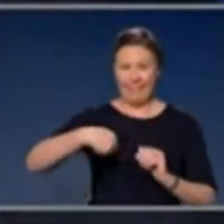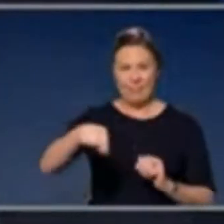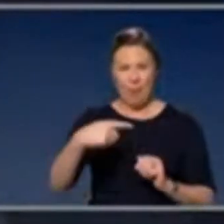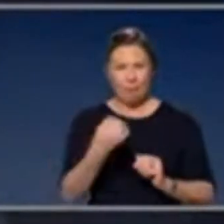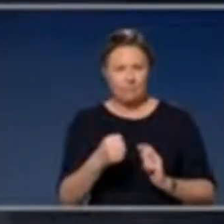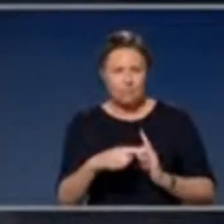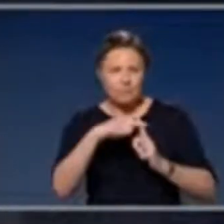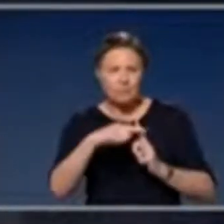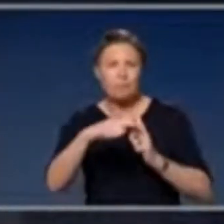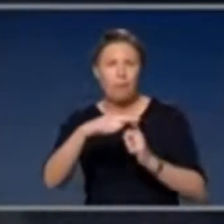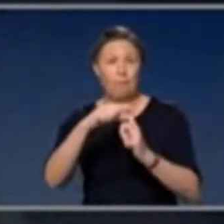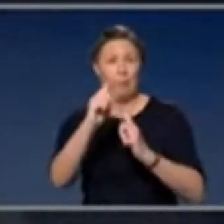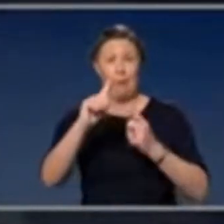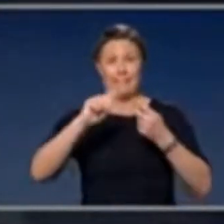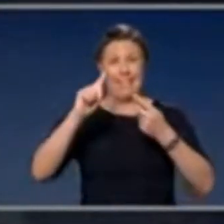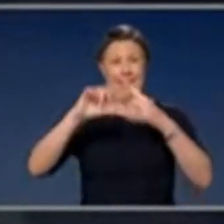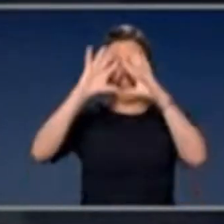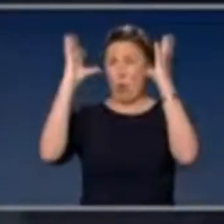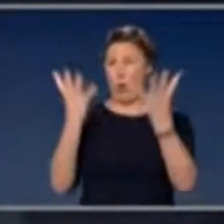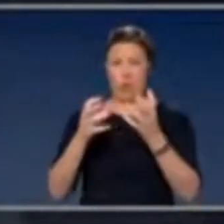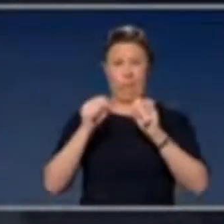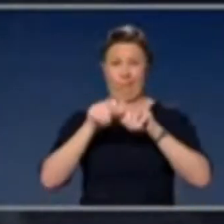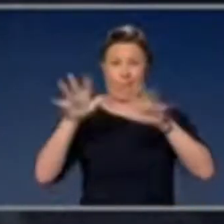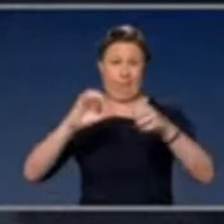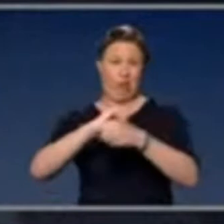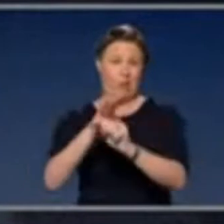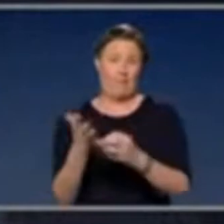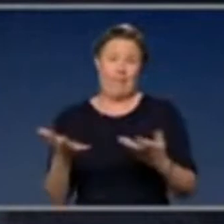but we do continue in a global pandemic. There were